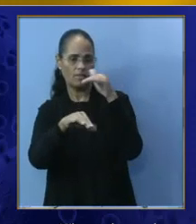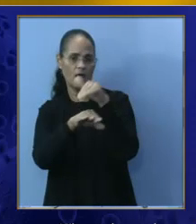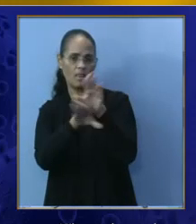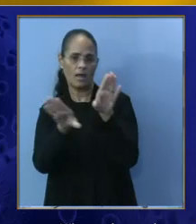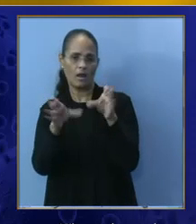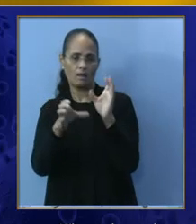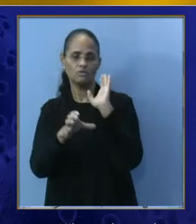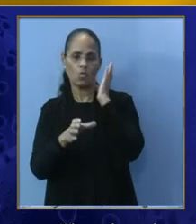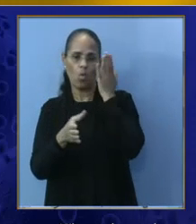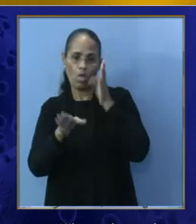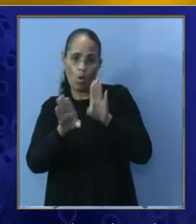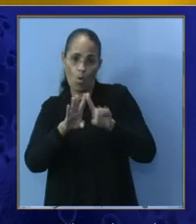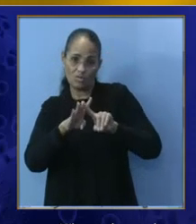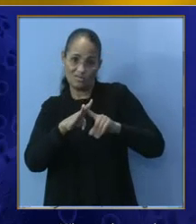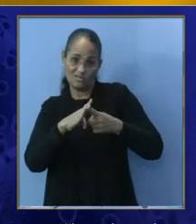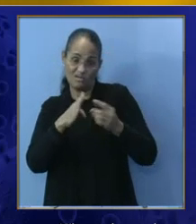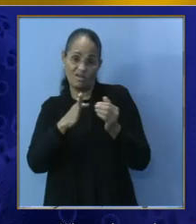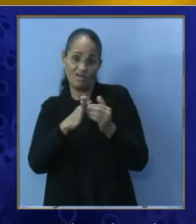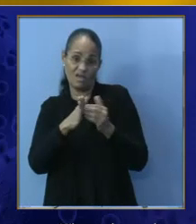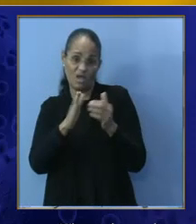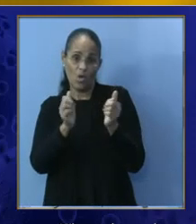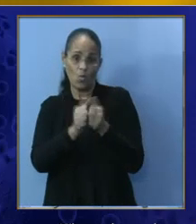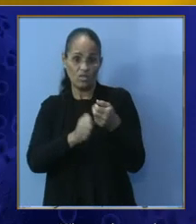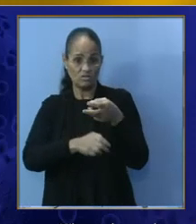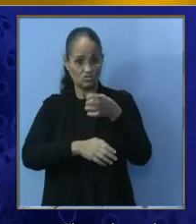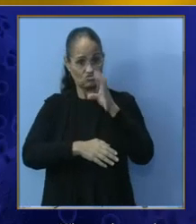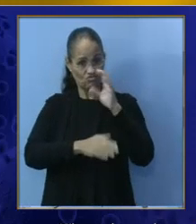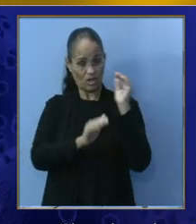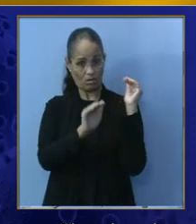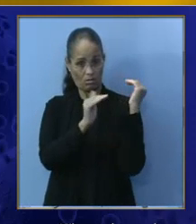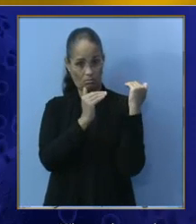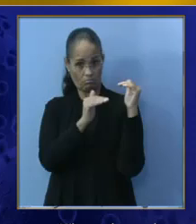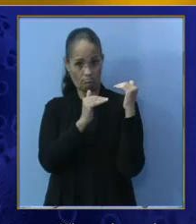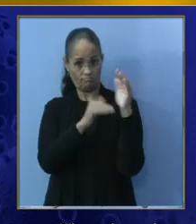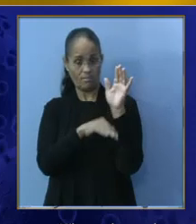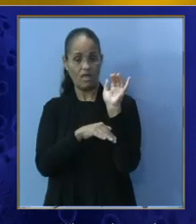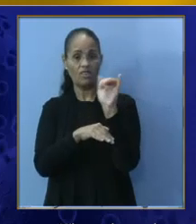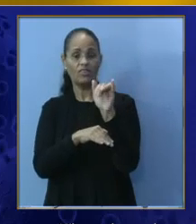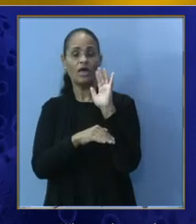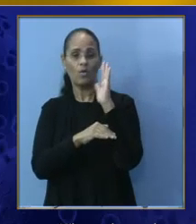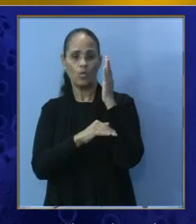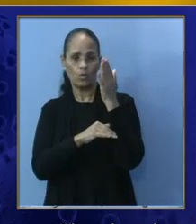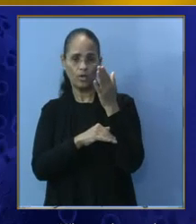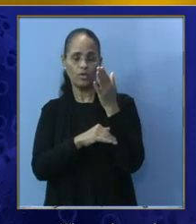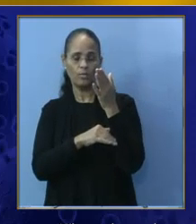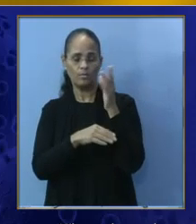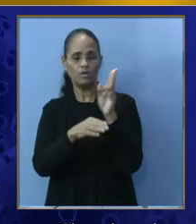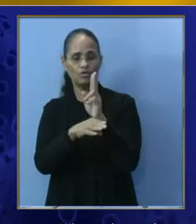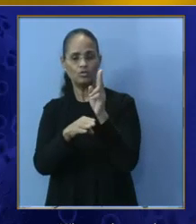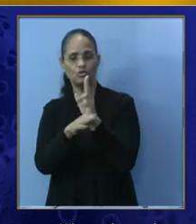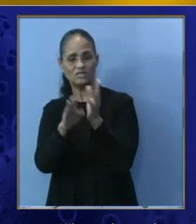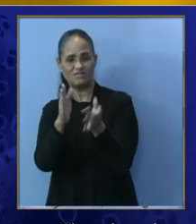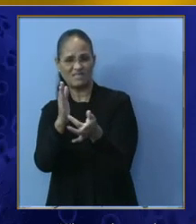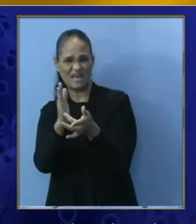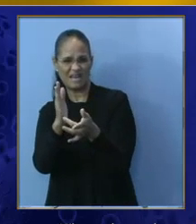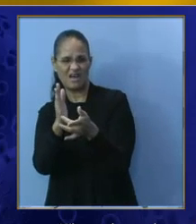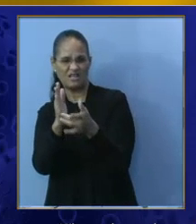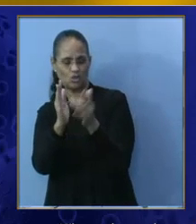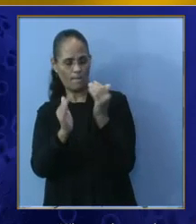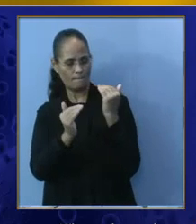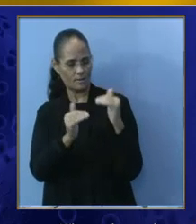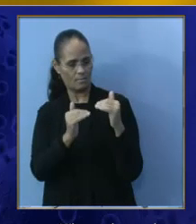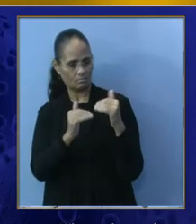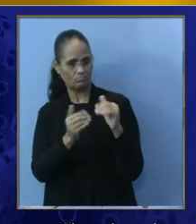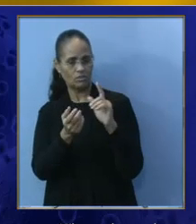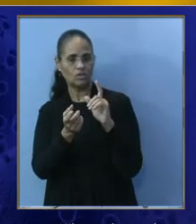able to open with strict restrictions, that we make use of technology to minimize the